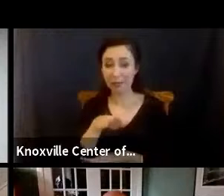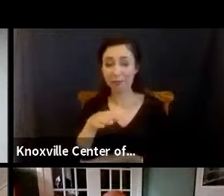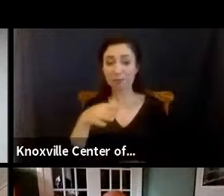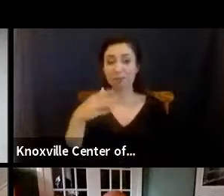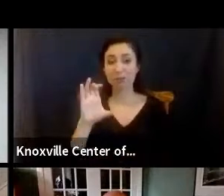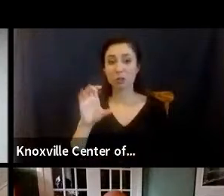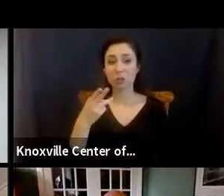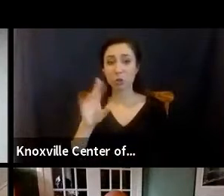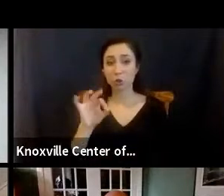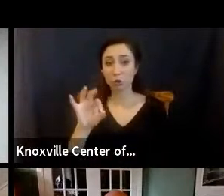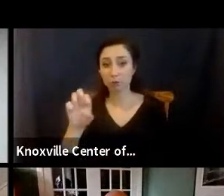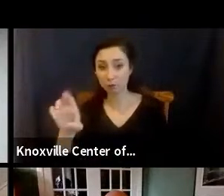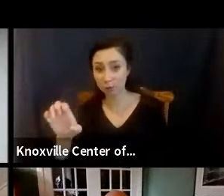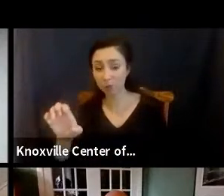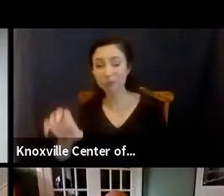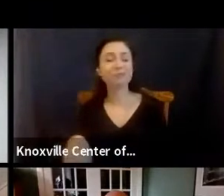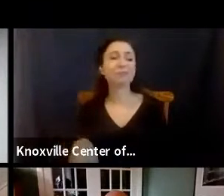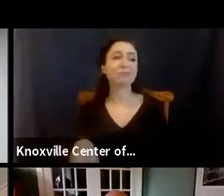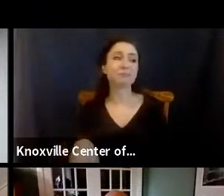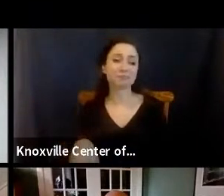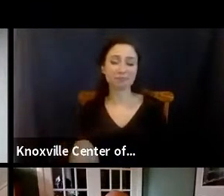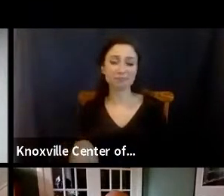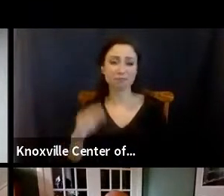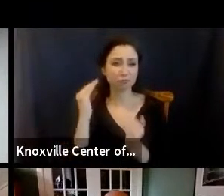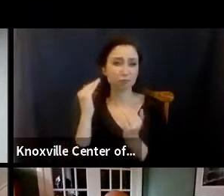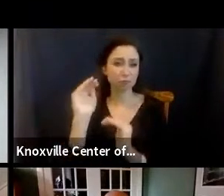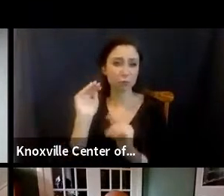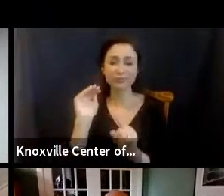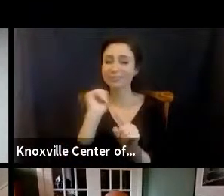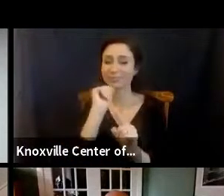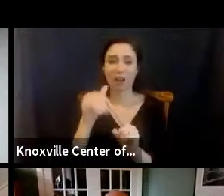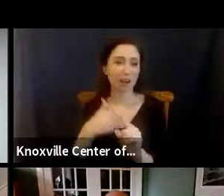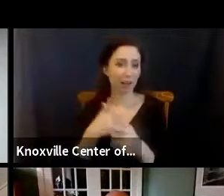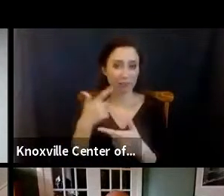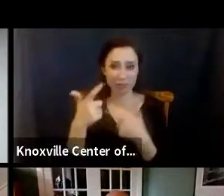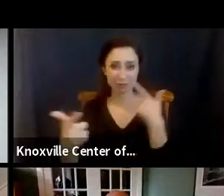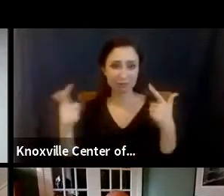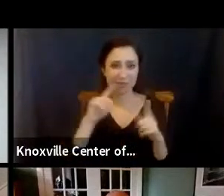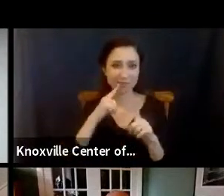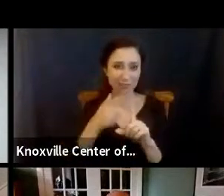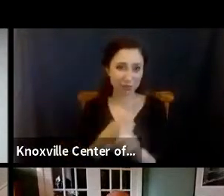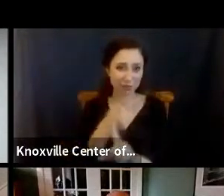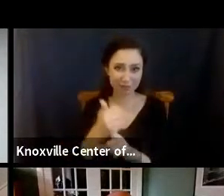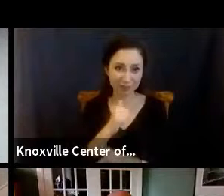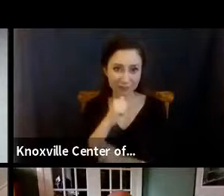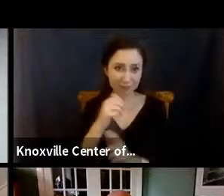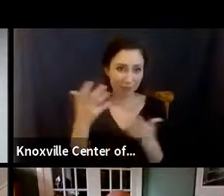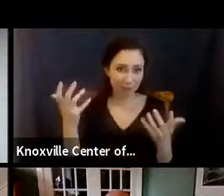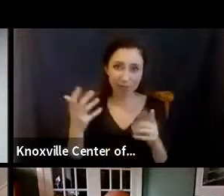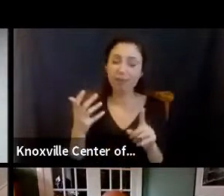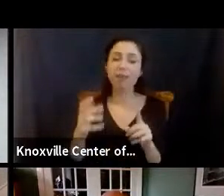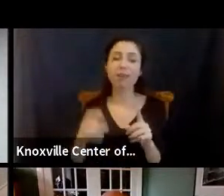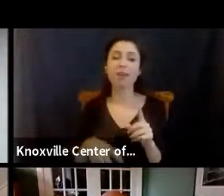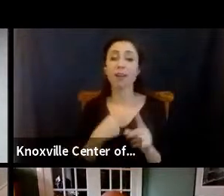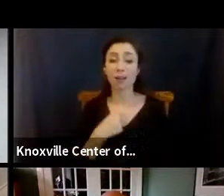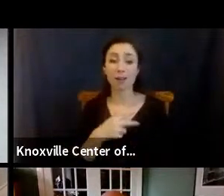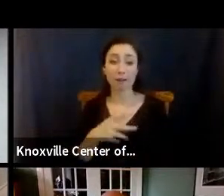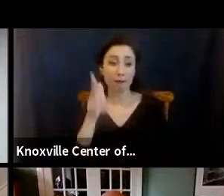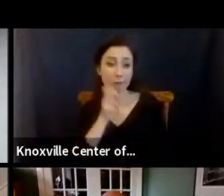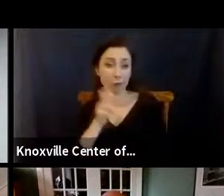not really having a significant impact. What I've heard is there is